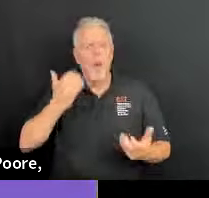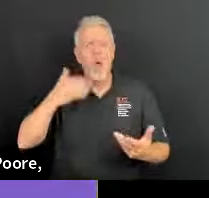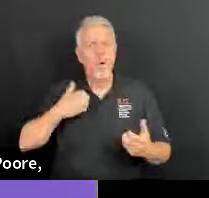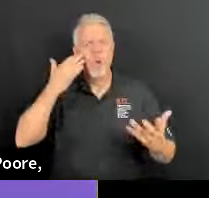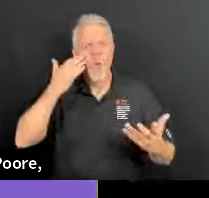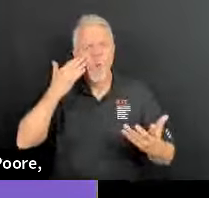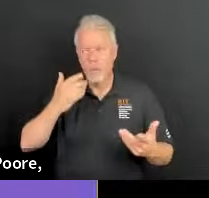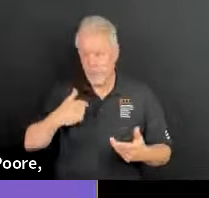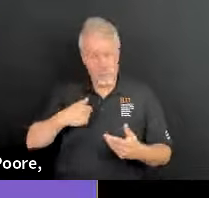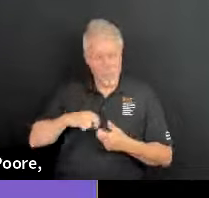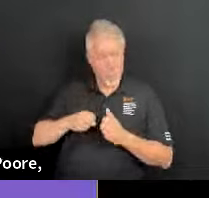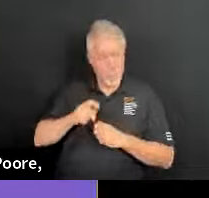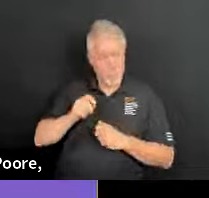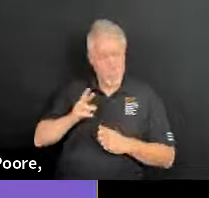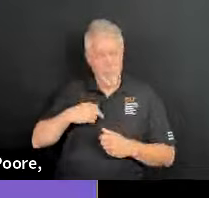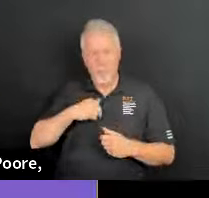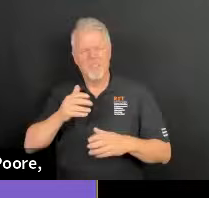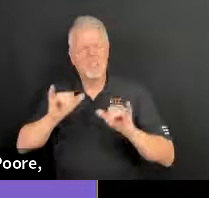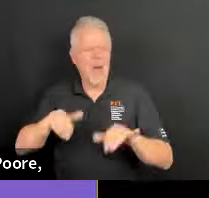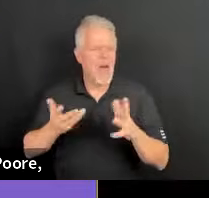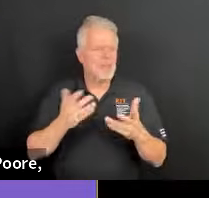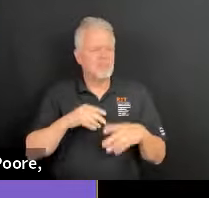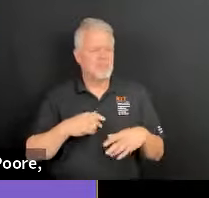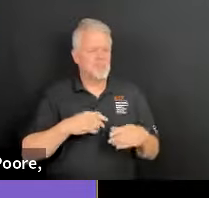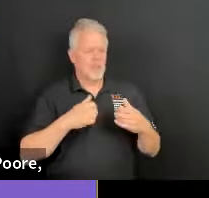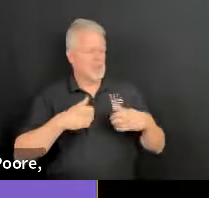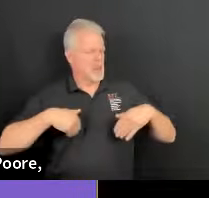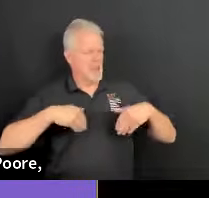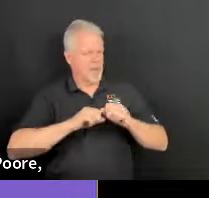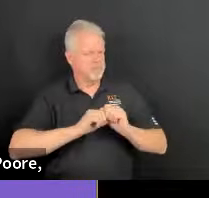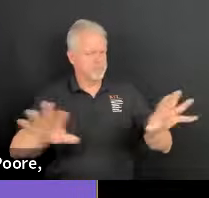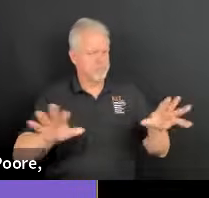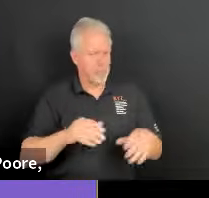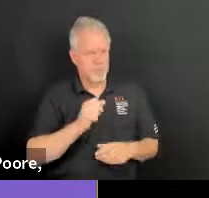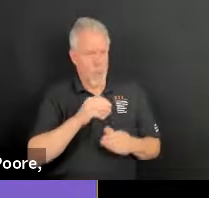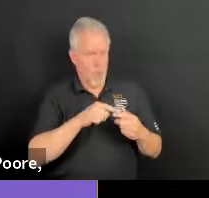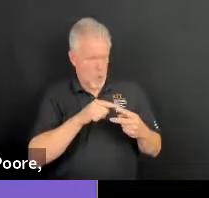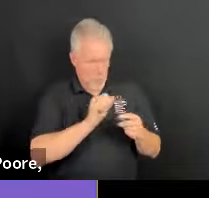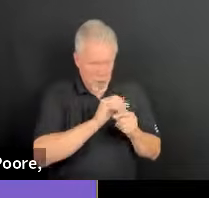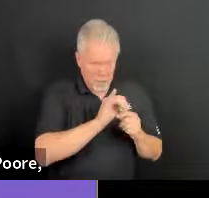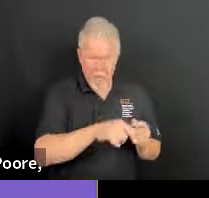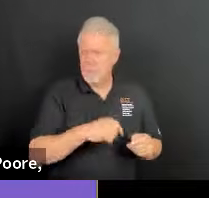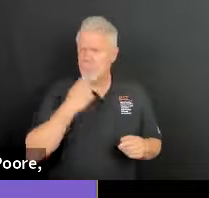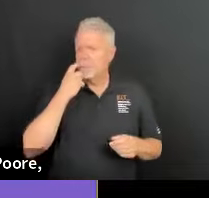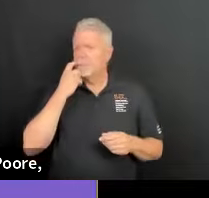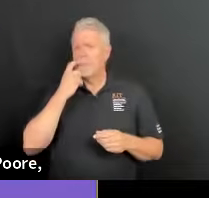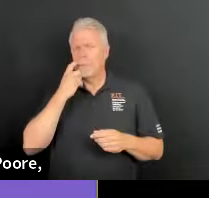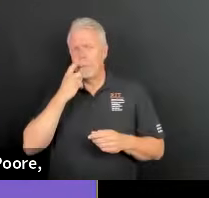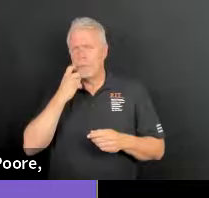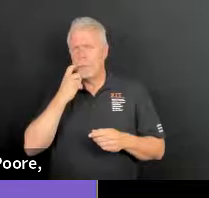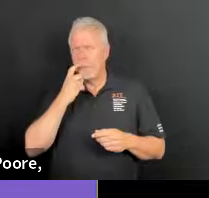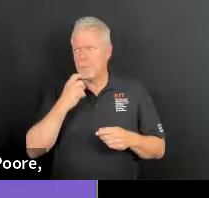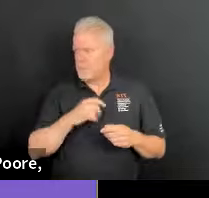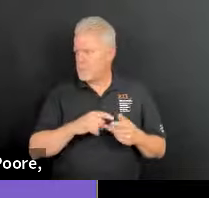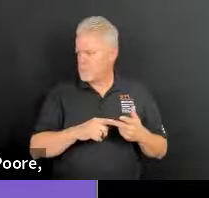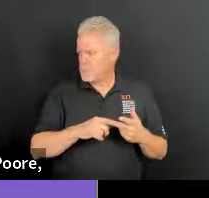know. So that is supposed to be akin to people's curiosity in the drug and alcohol realm. So we're